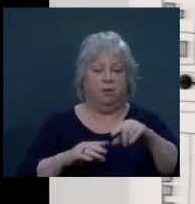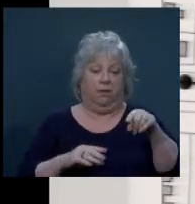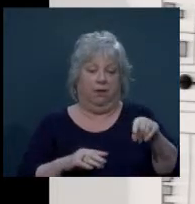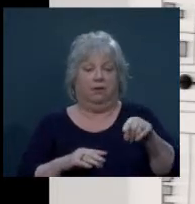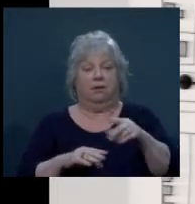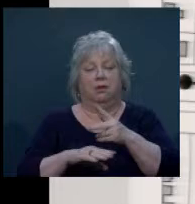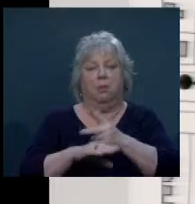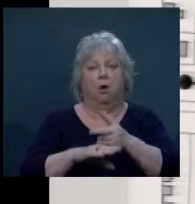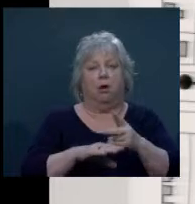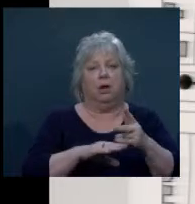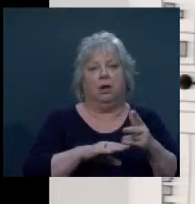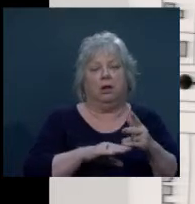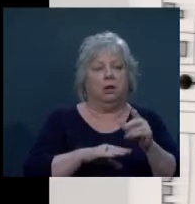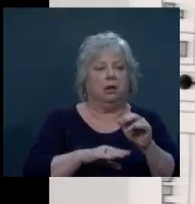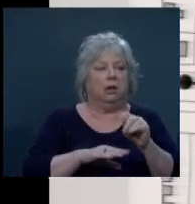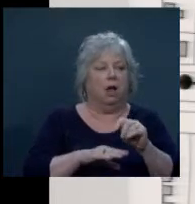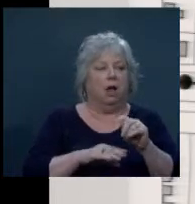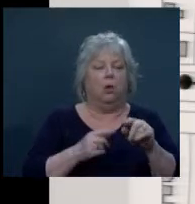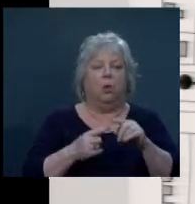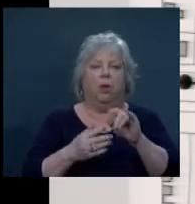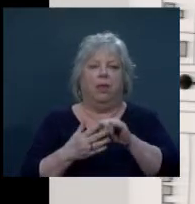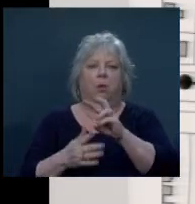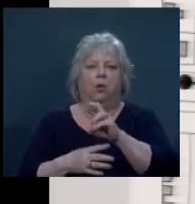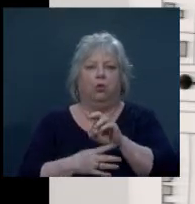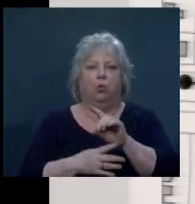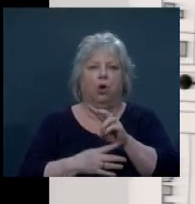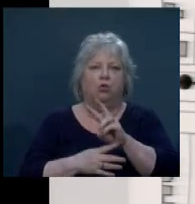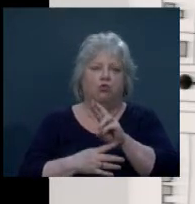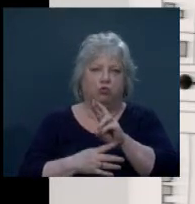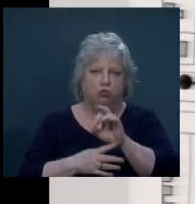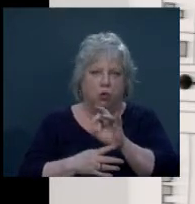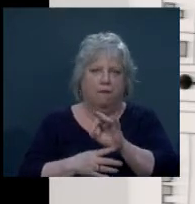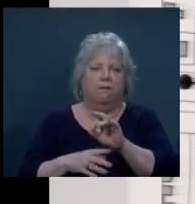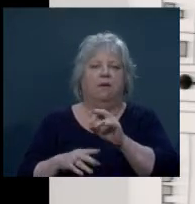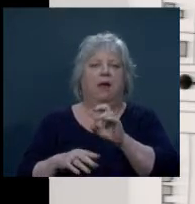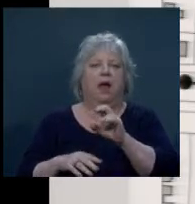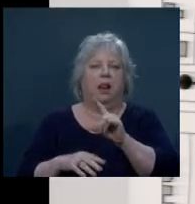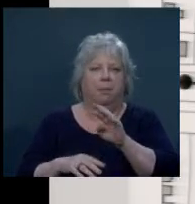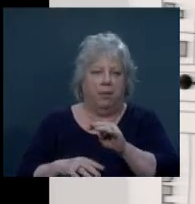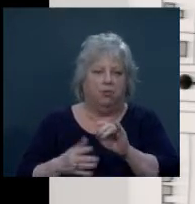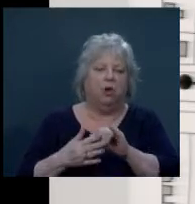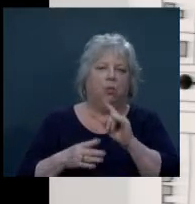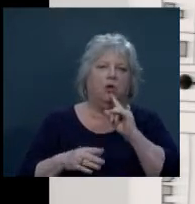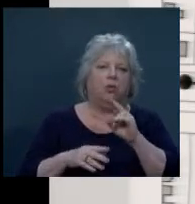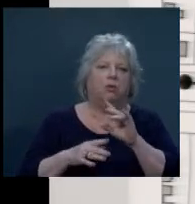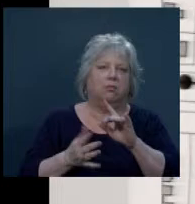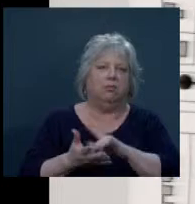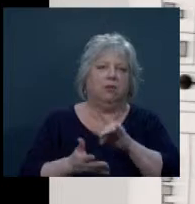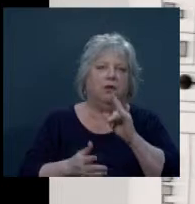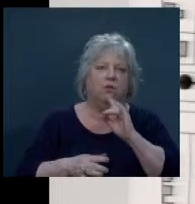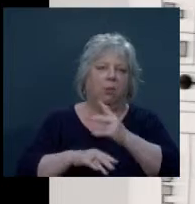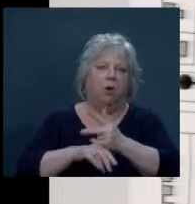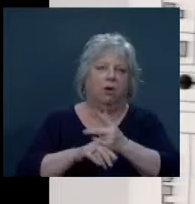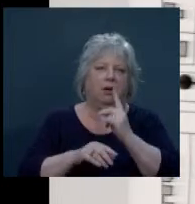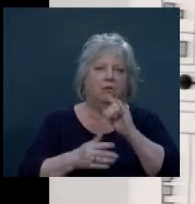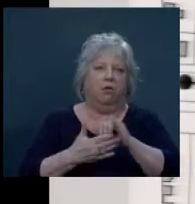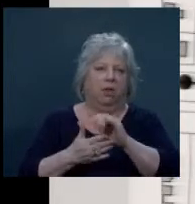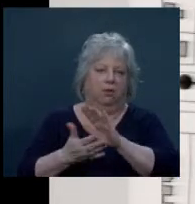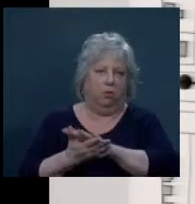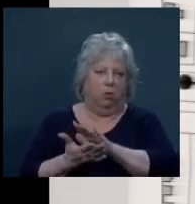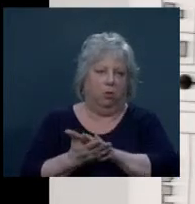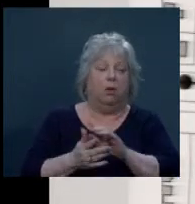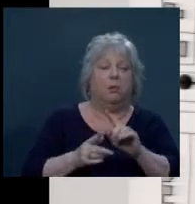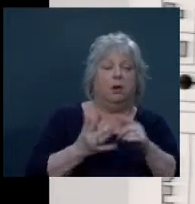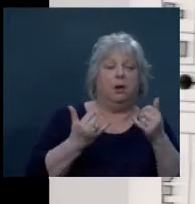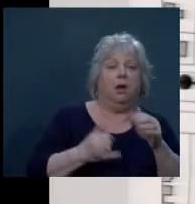Field, and when that was Woodruff Elementary School, it was also used for parking for Woodruff Elementary School. It is owned by the